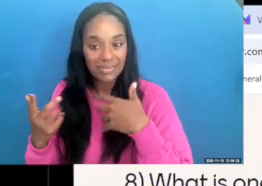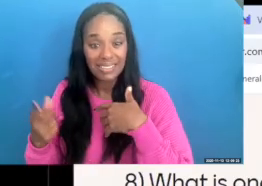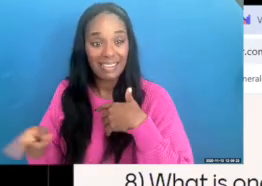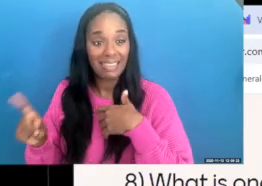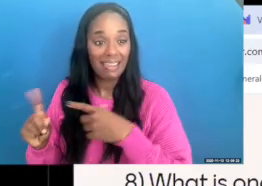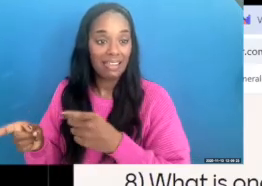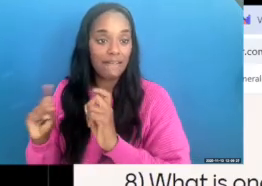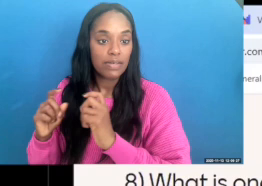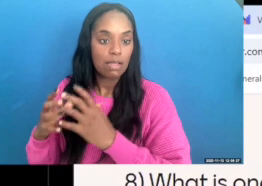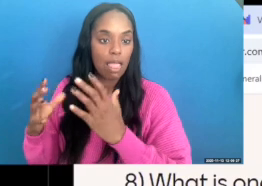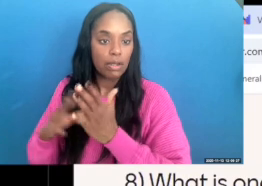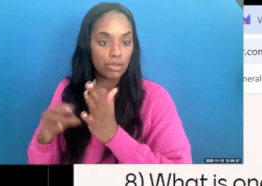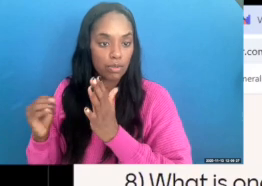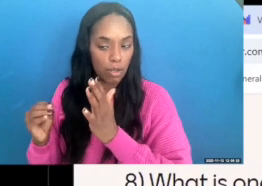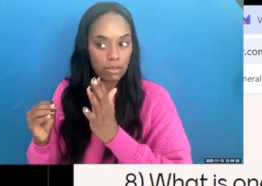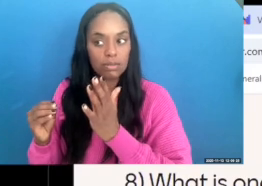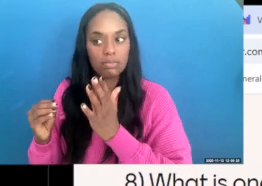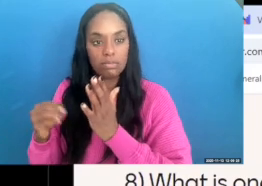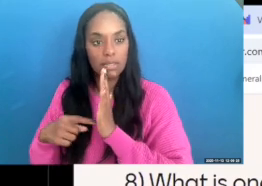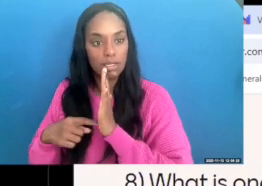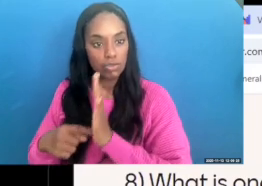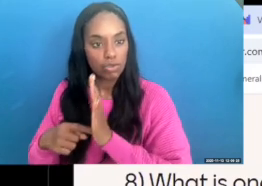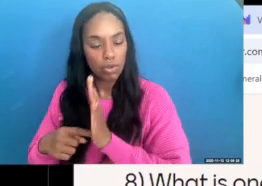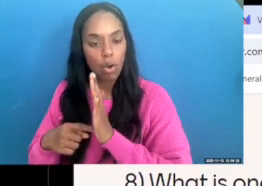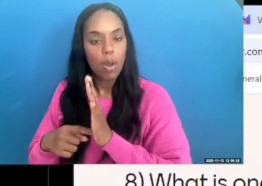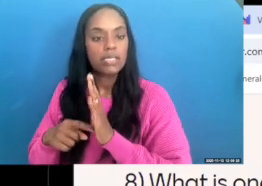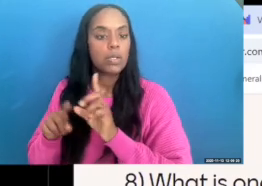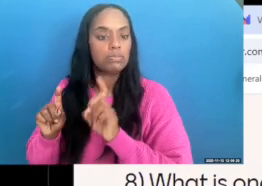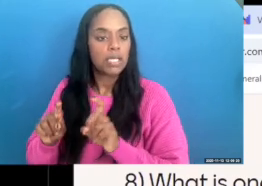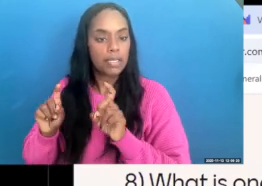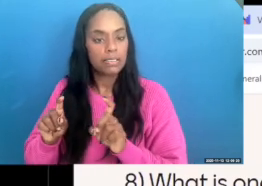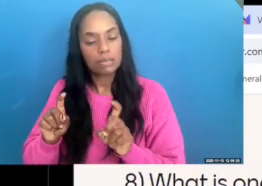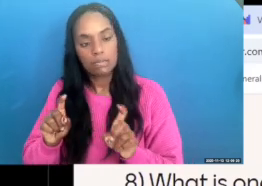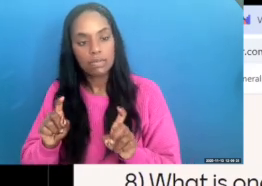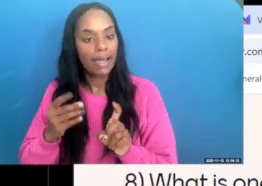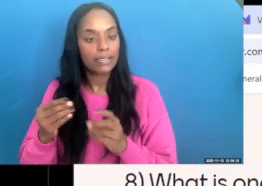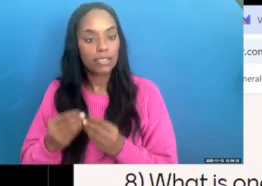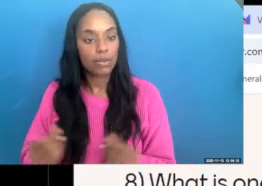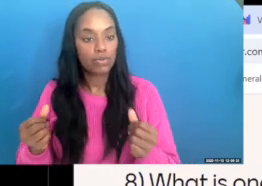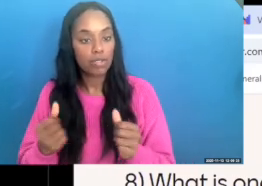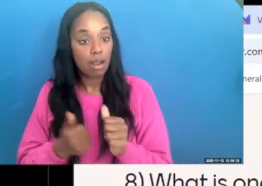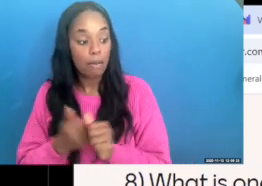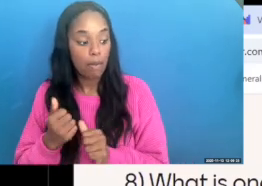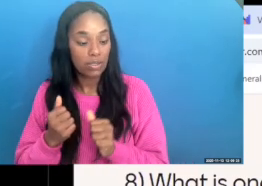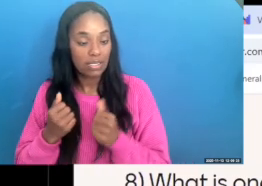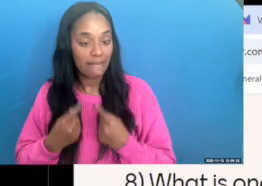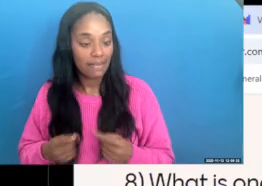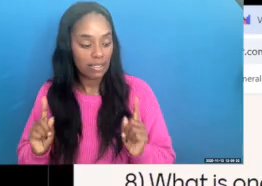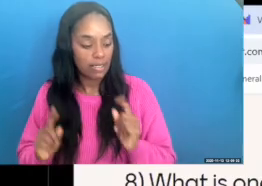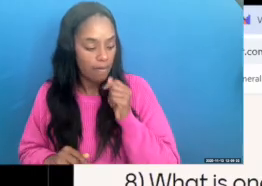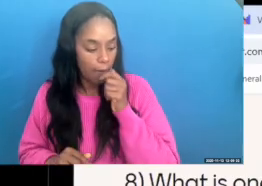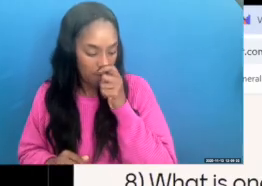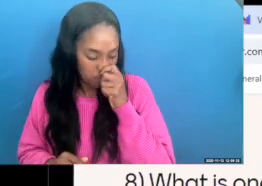another reason to consider the importance of clean mobility projects in communities is that they give us a lot